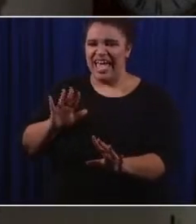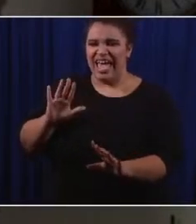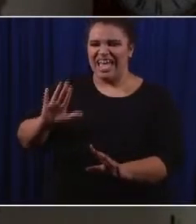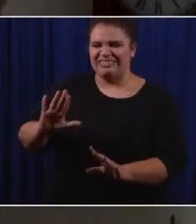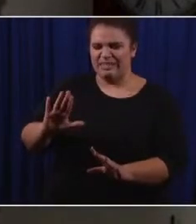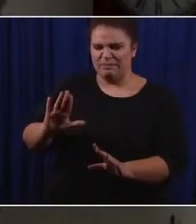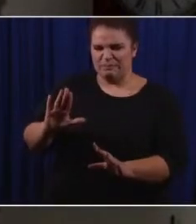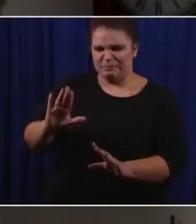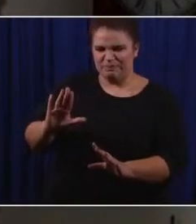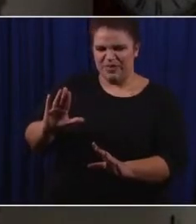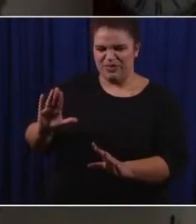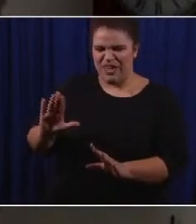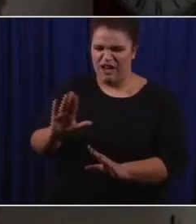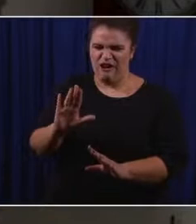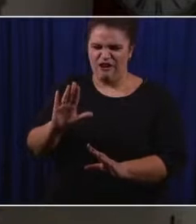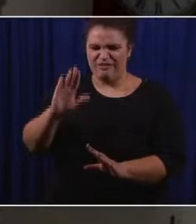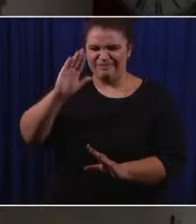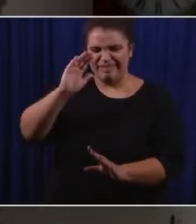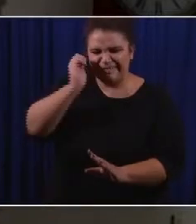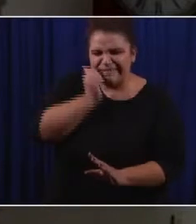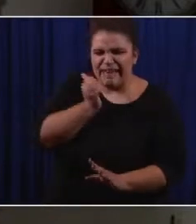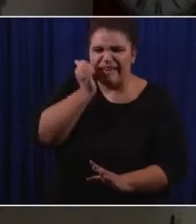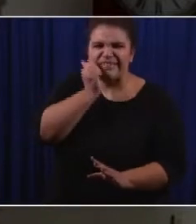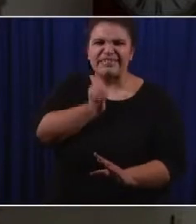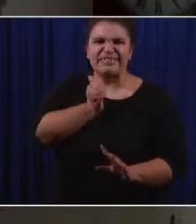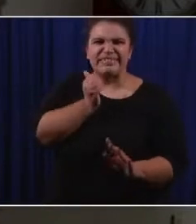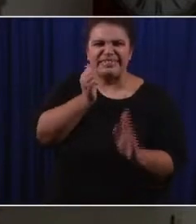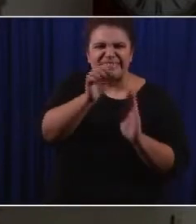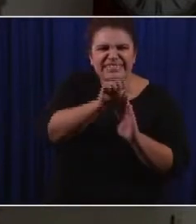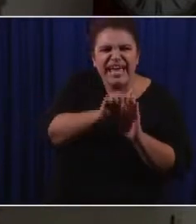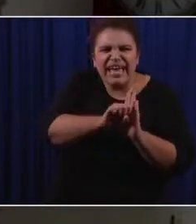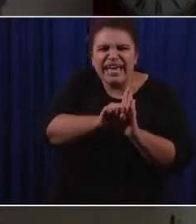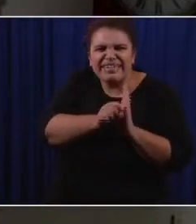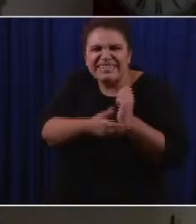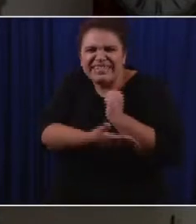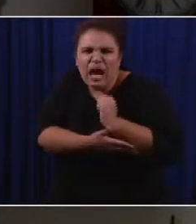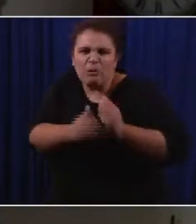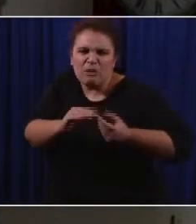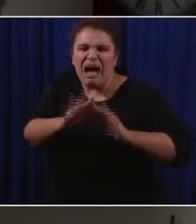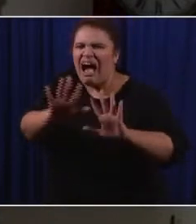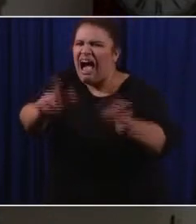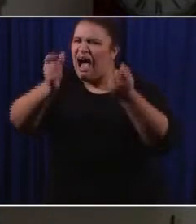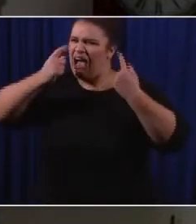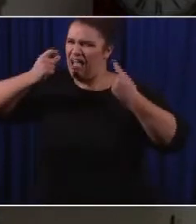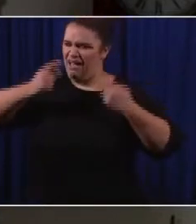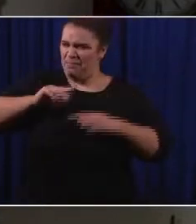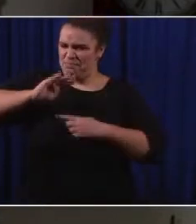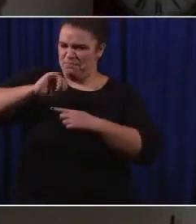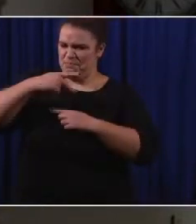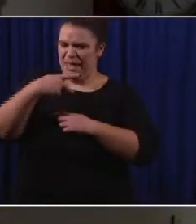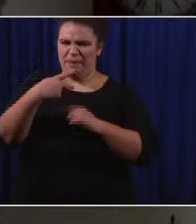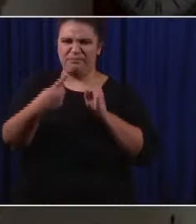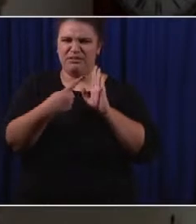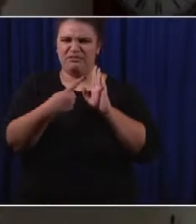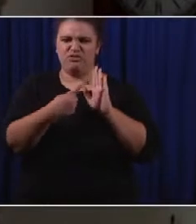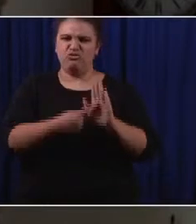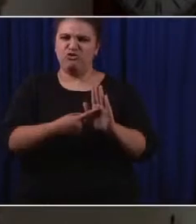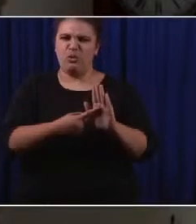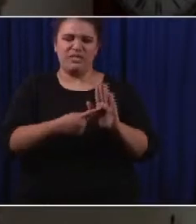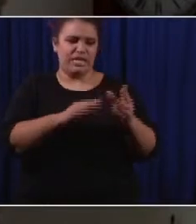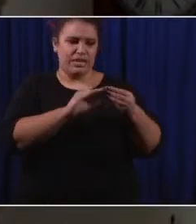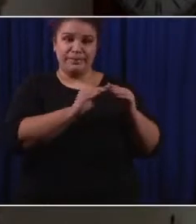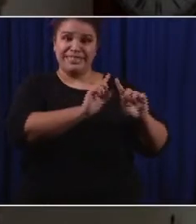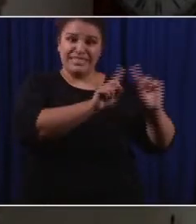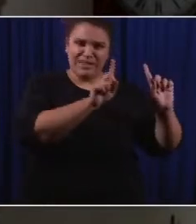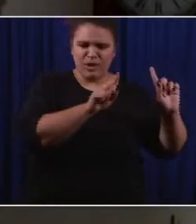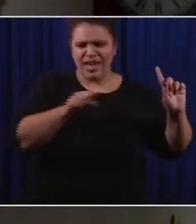on? State numbers, county numbers. I understand that the map is like a different set of numbers, and the county's got their